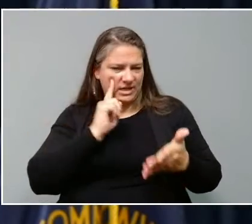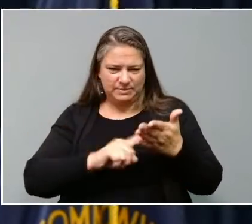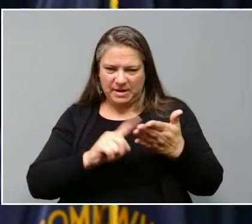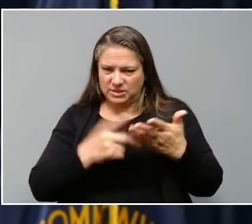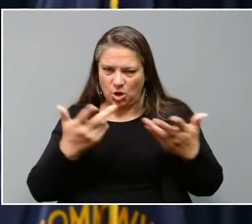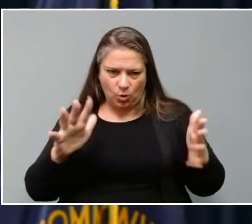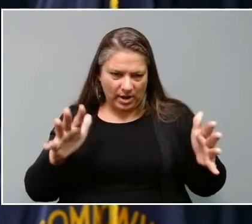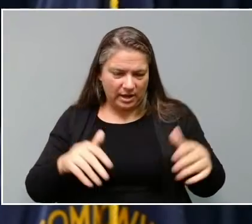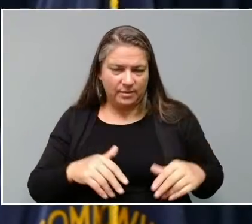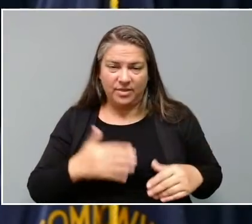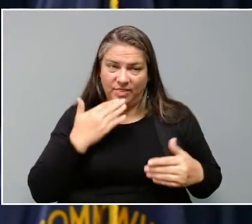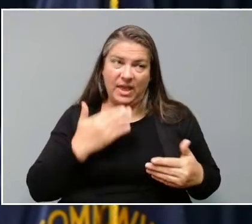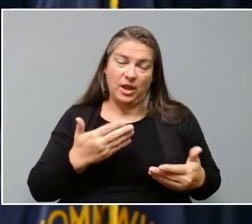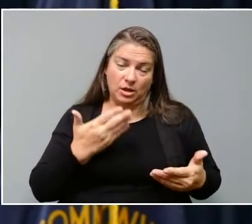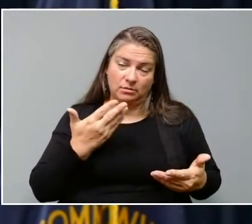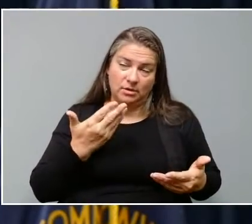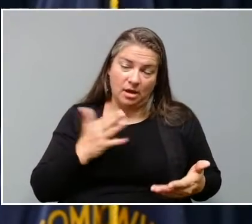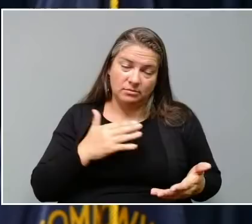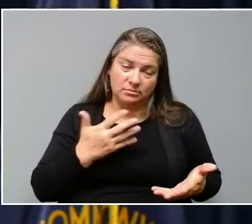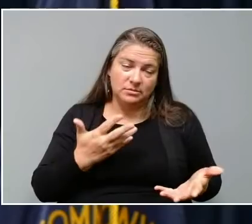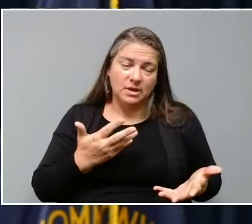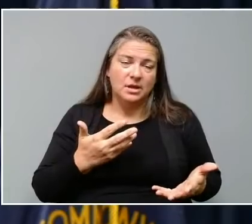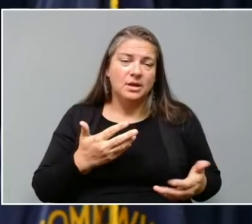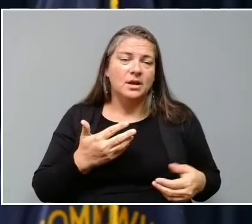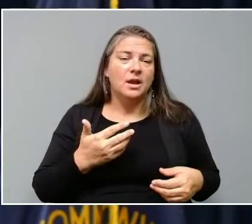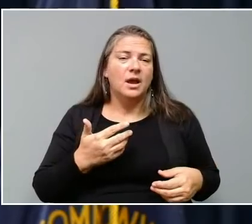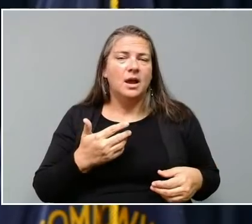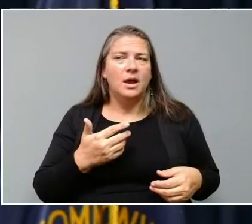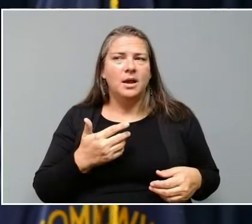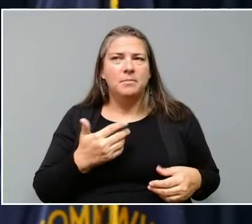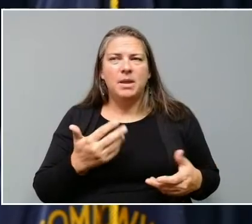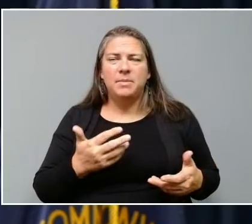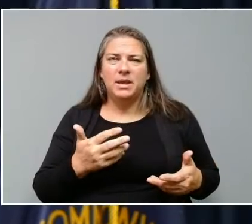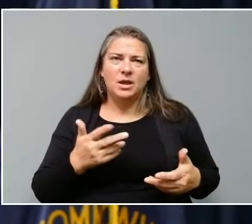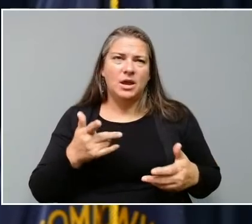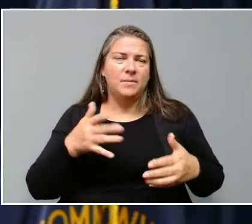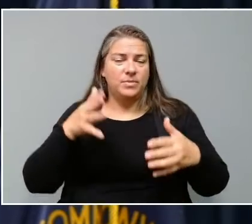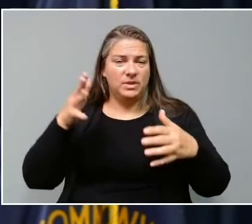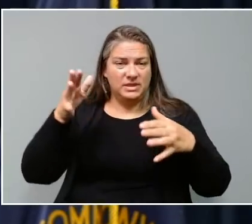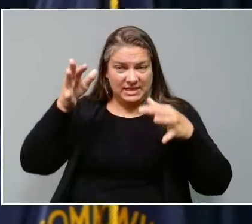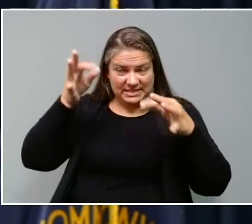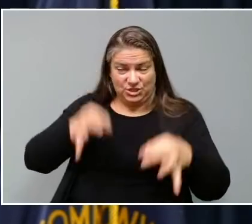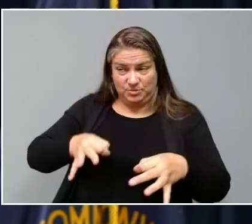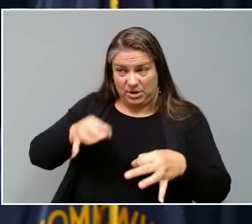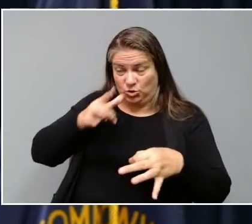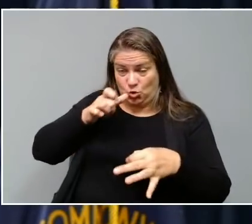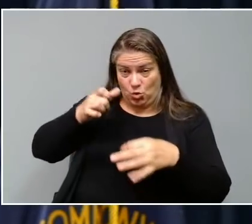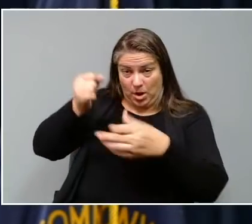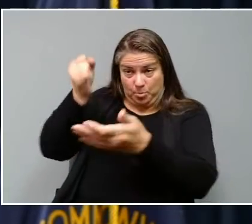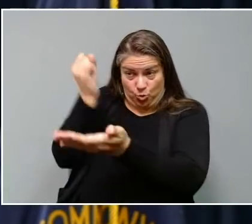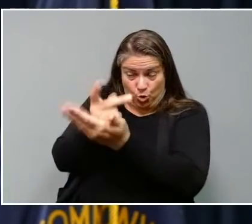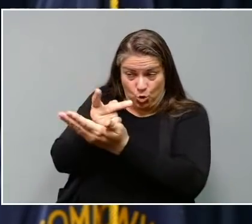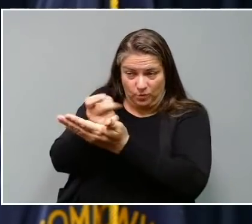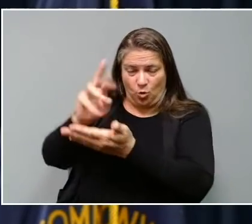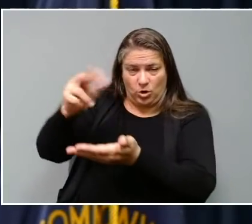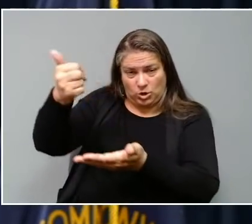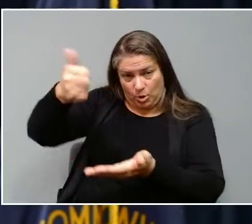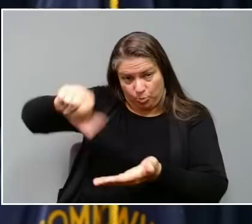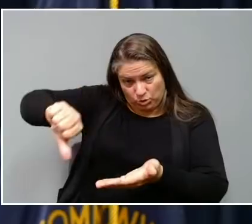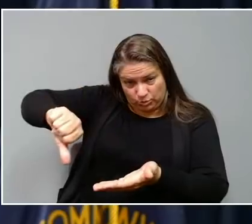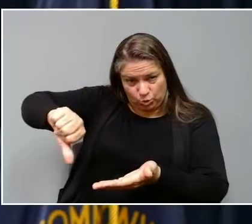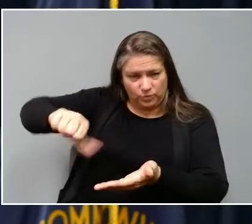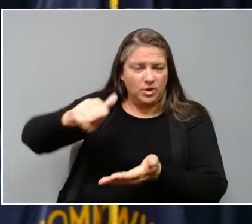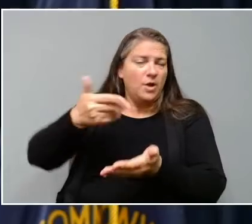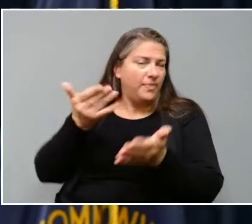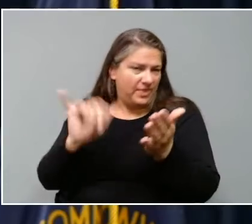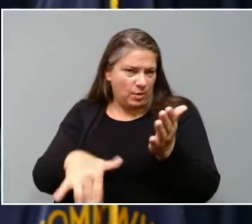thank goodness. So it'll be about whether the decision makers that approve or disapprove of the request